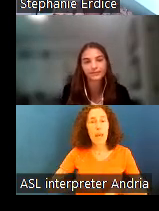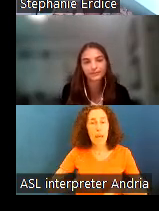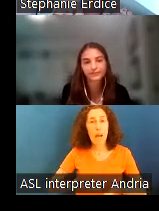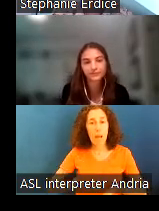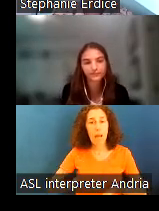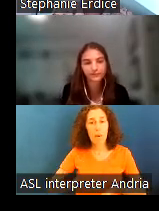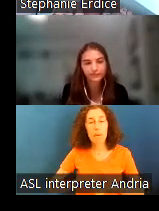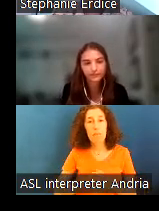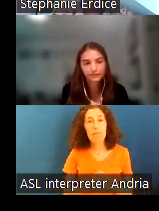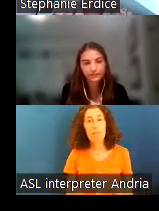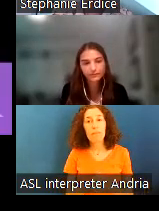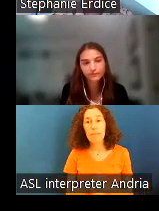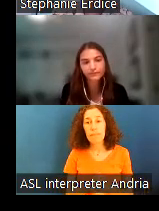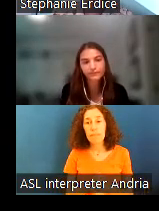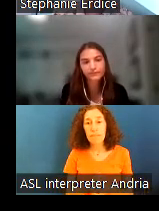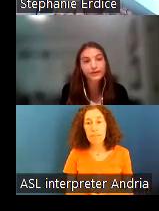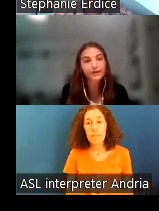Next slide.